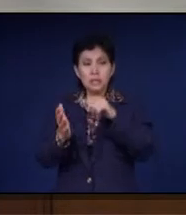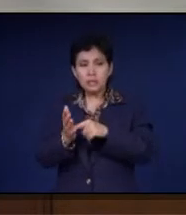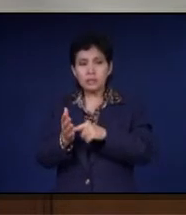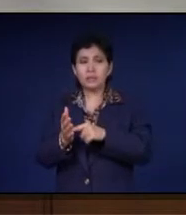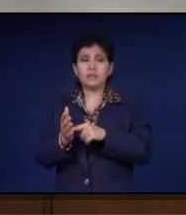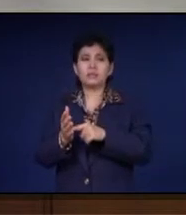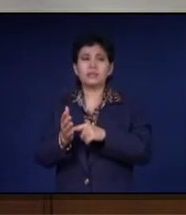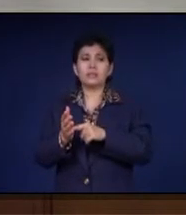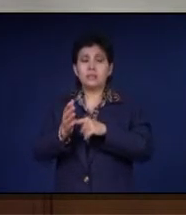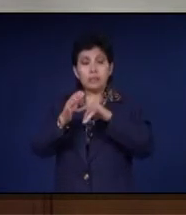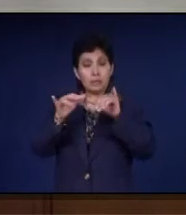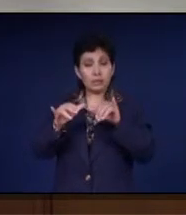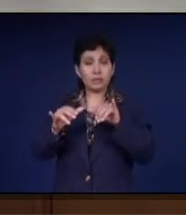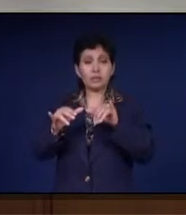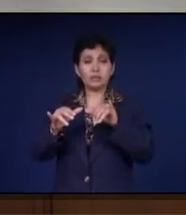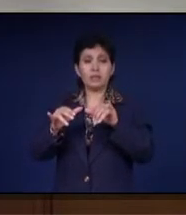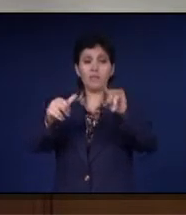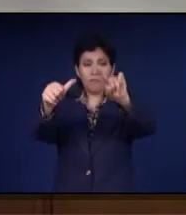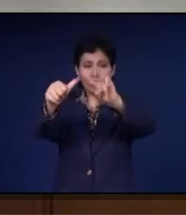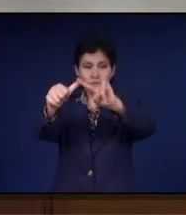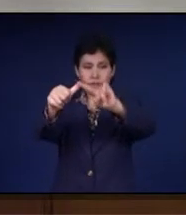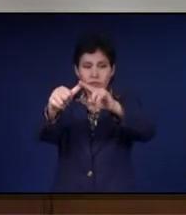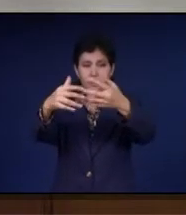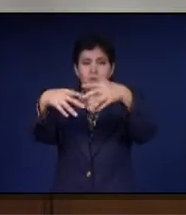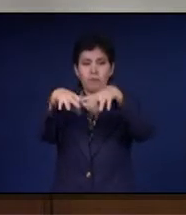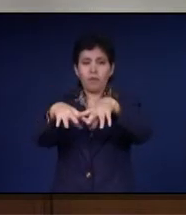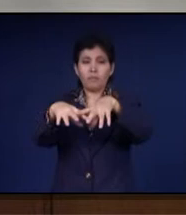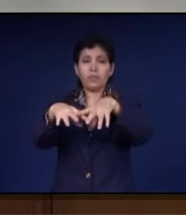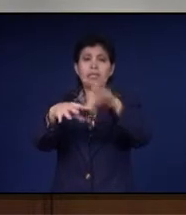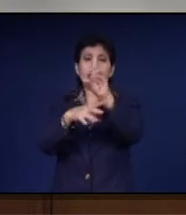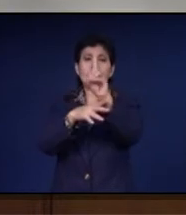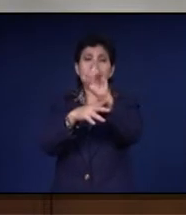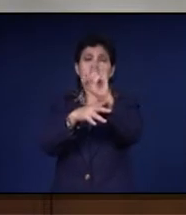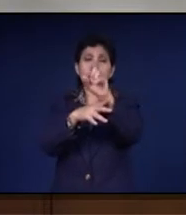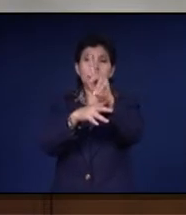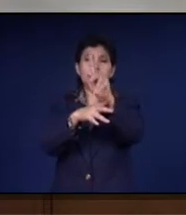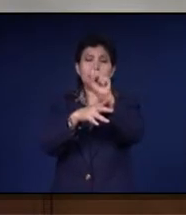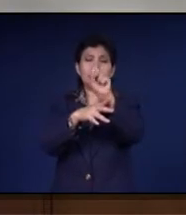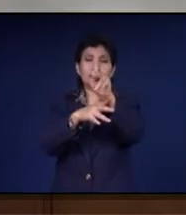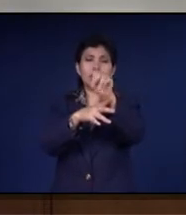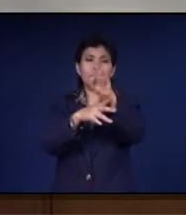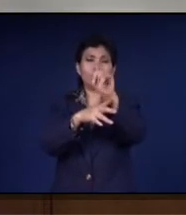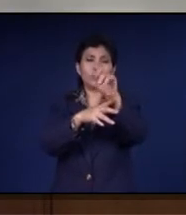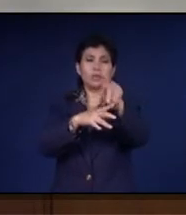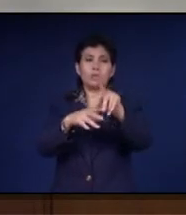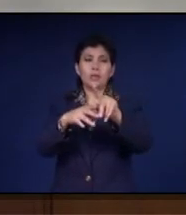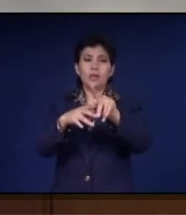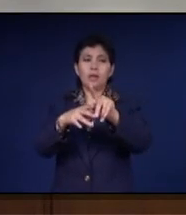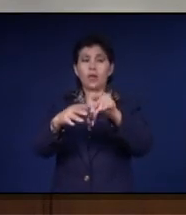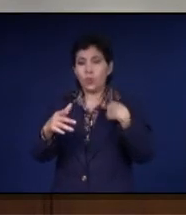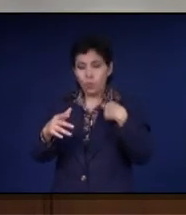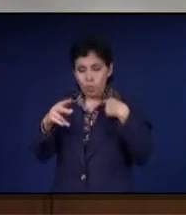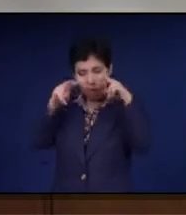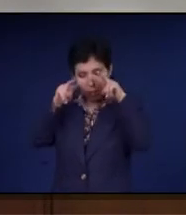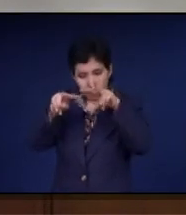a science field. First, it involves the description, a careful and reliable observation. We observe